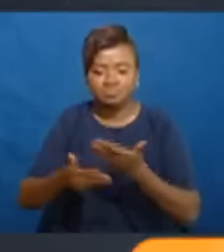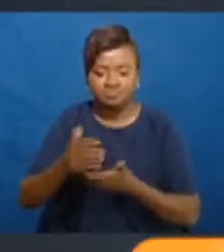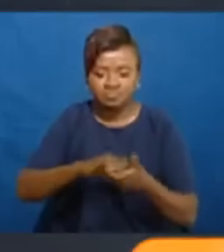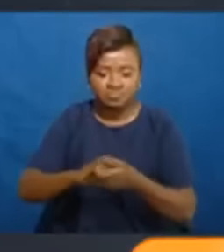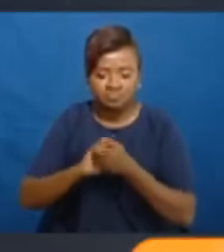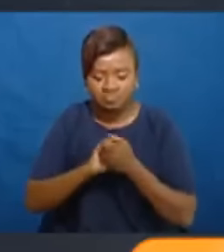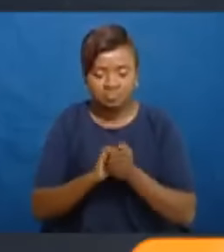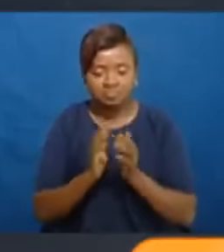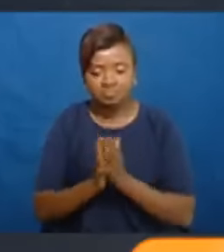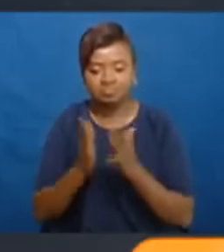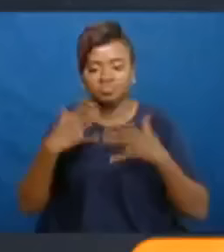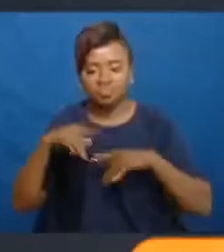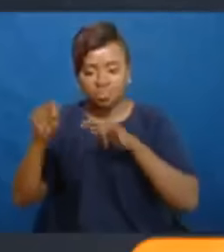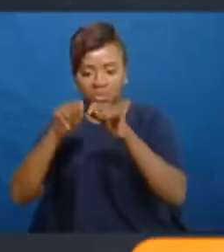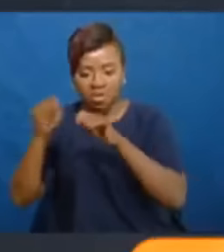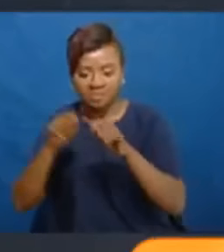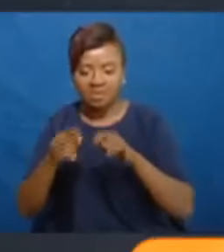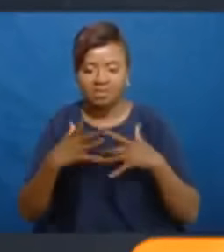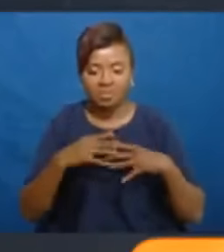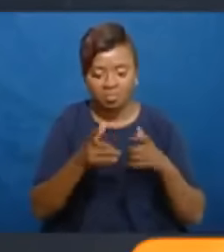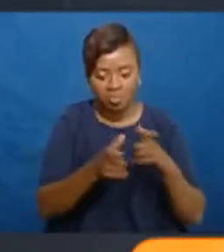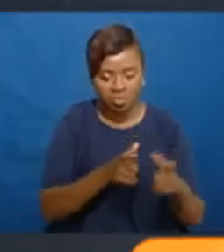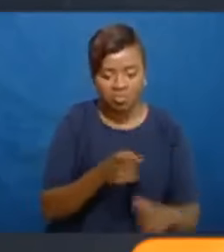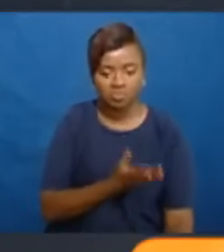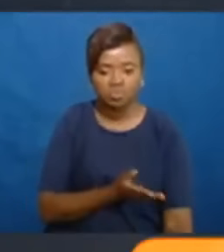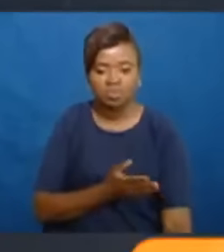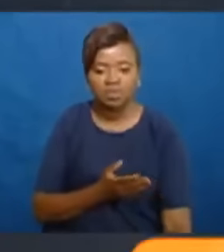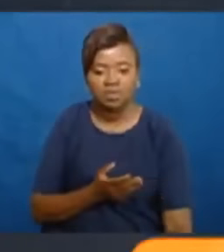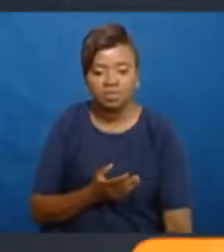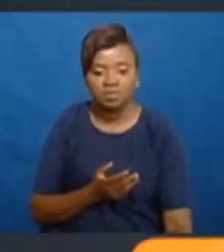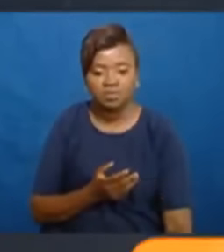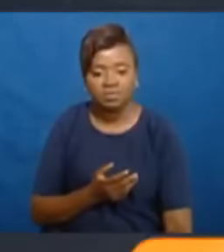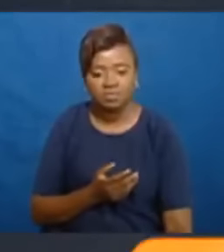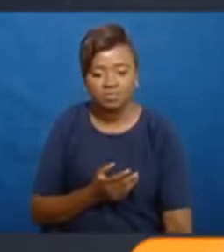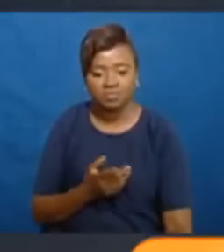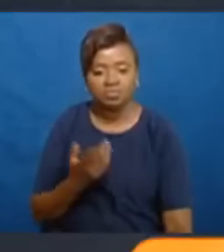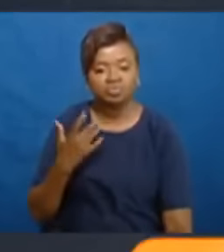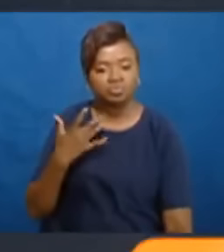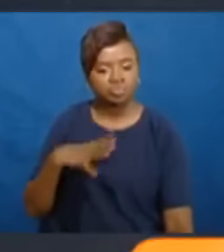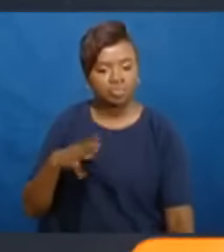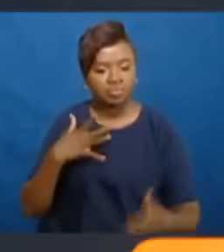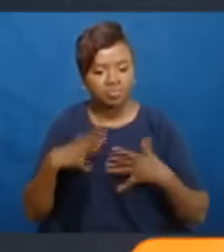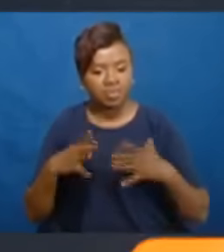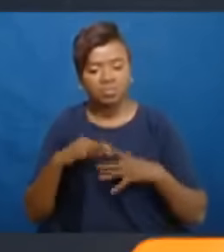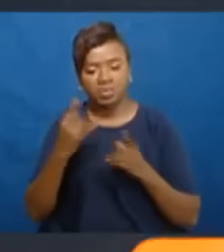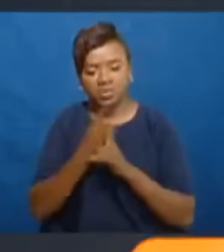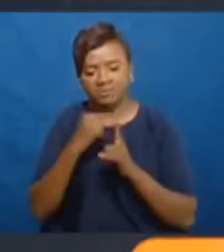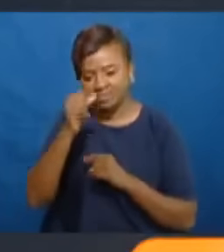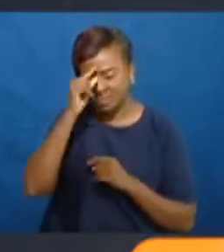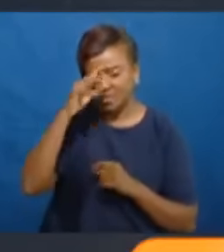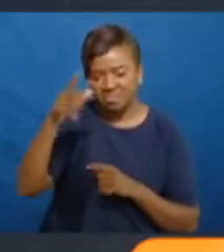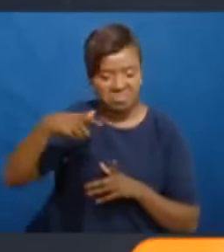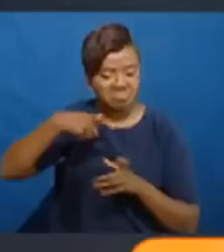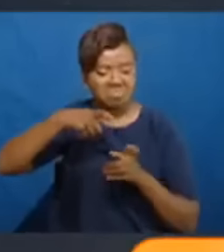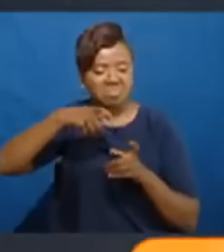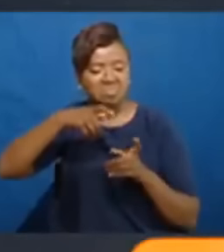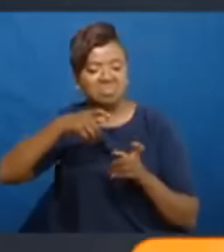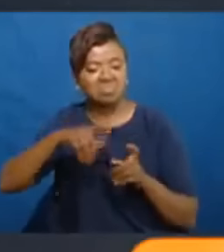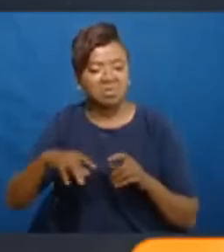govern and those who are governed. Instances were cited of government officials talking down at